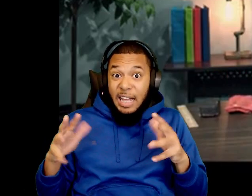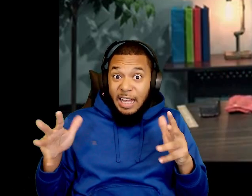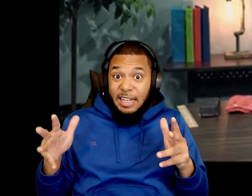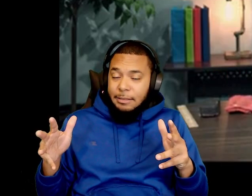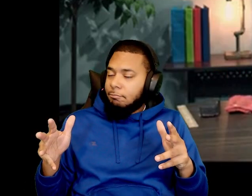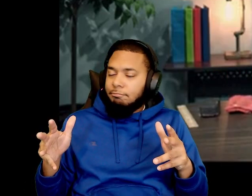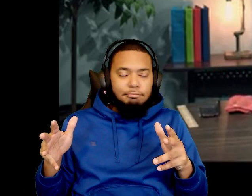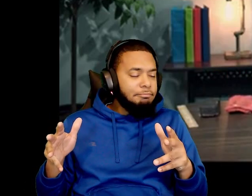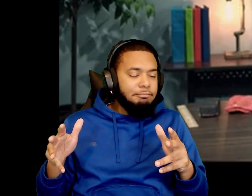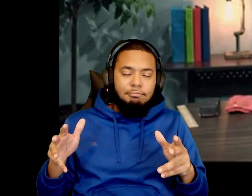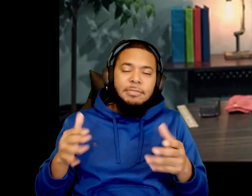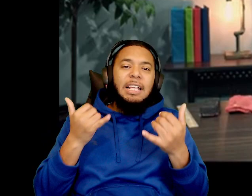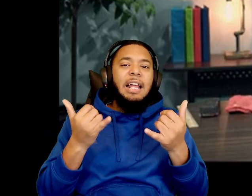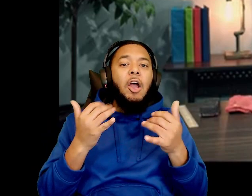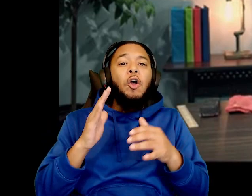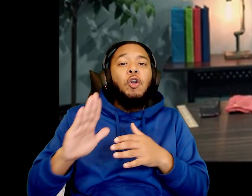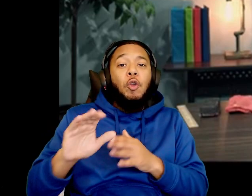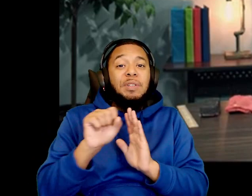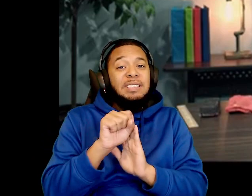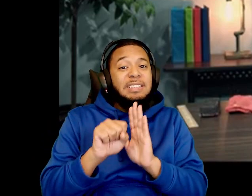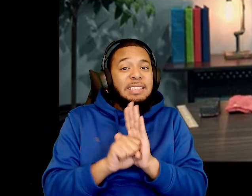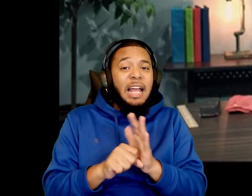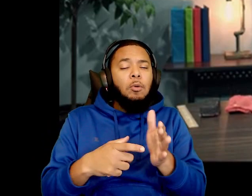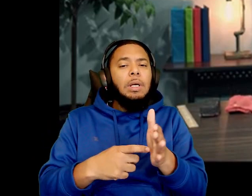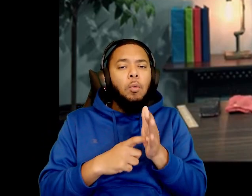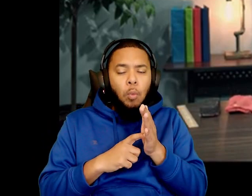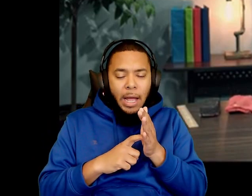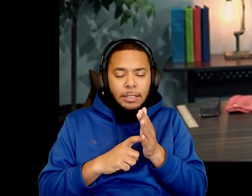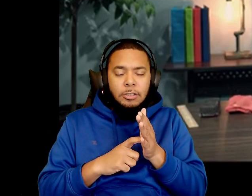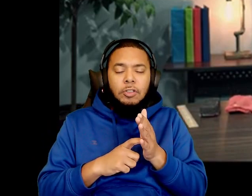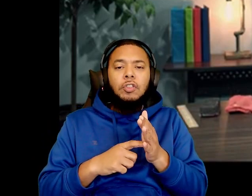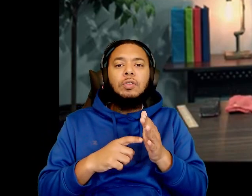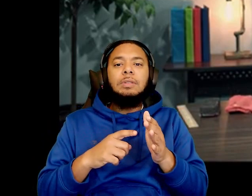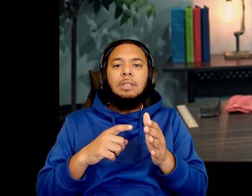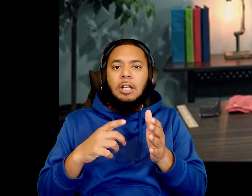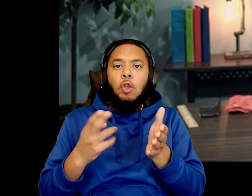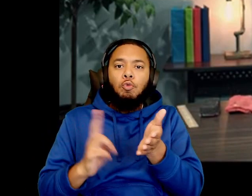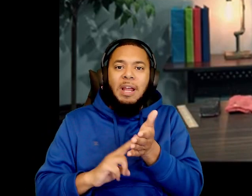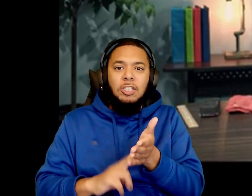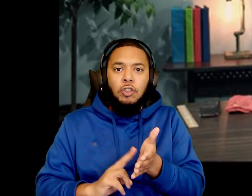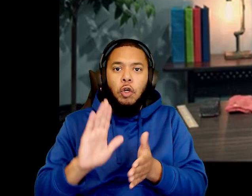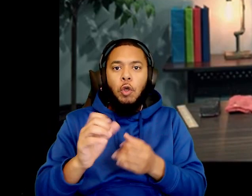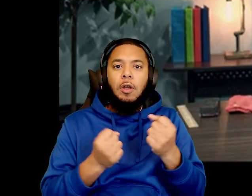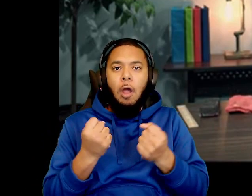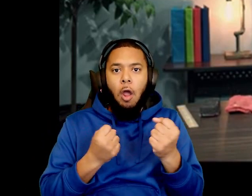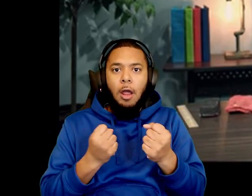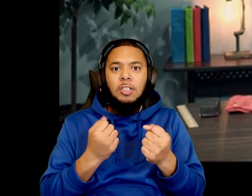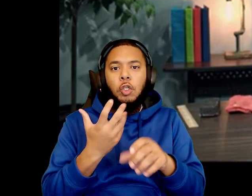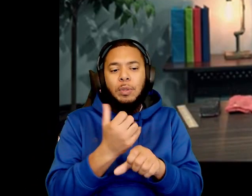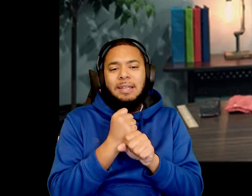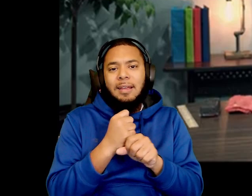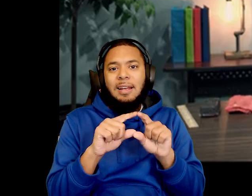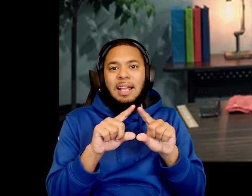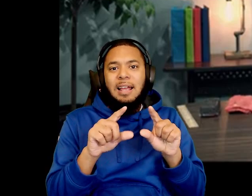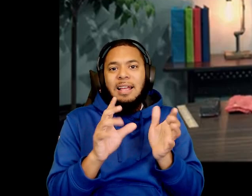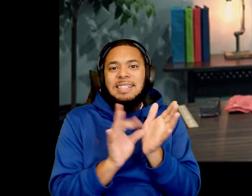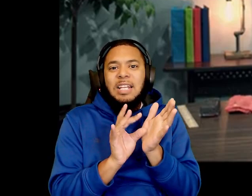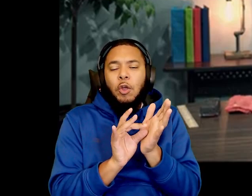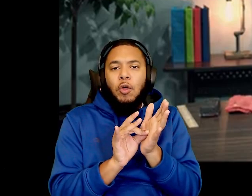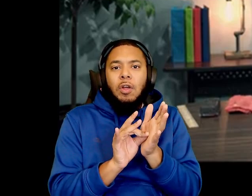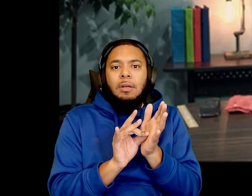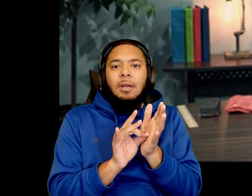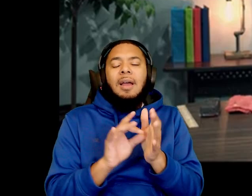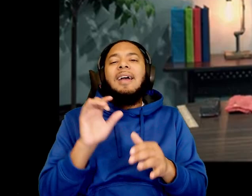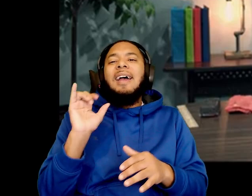the state you live in order to get a registration sticker. And that helps keep everybody safe, right? So that you know that your car is